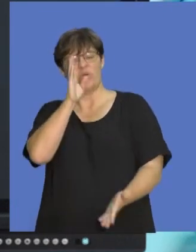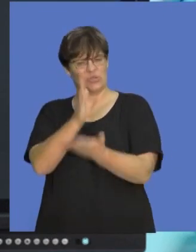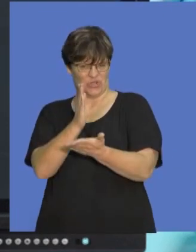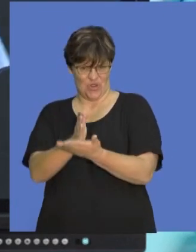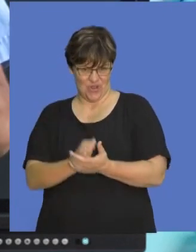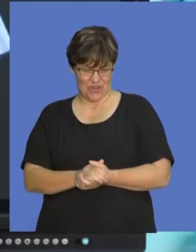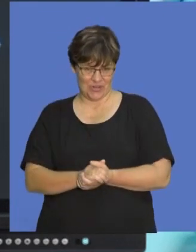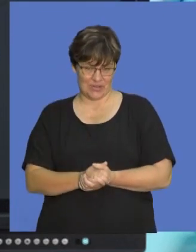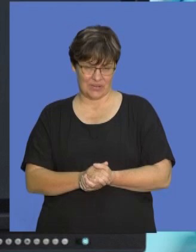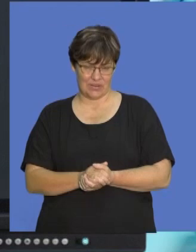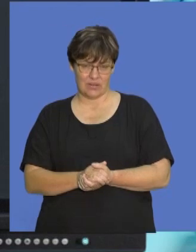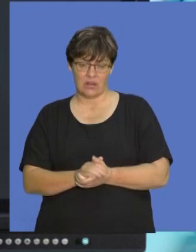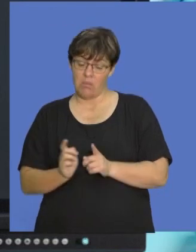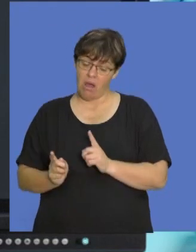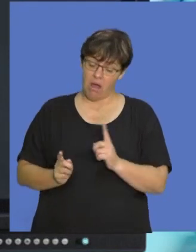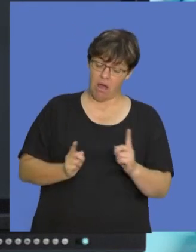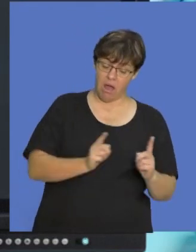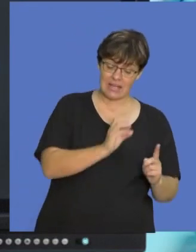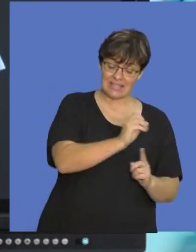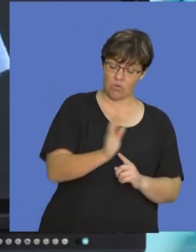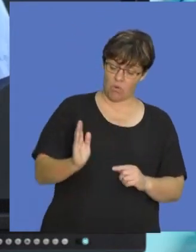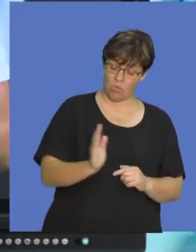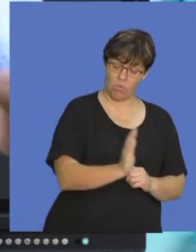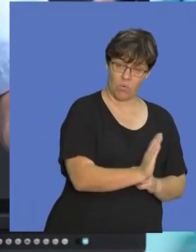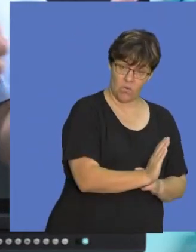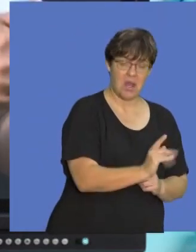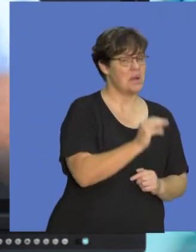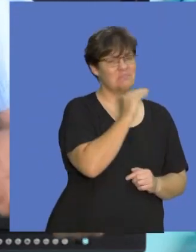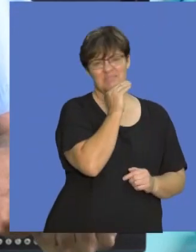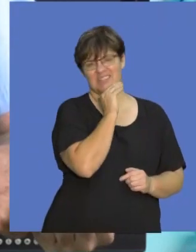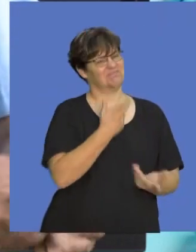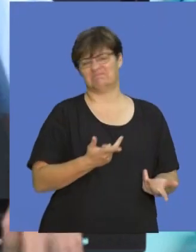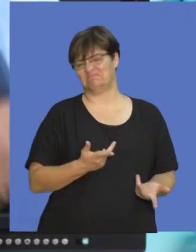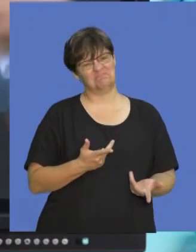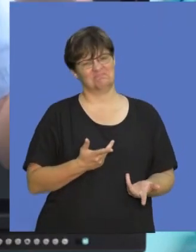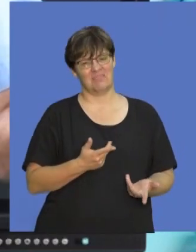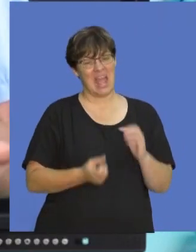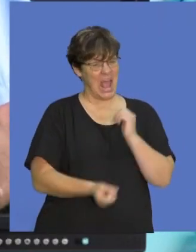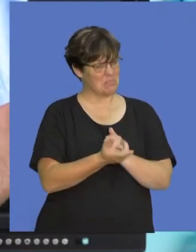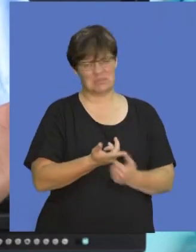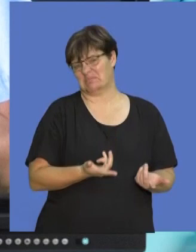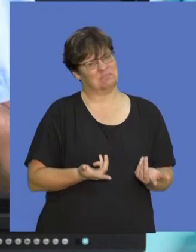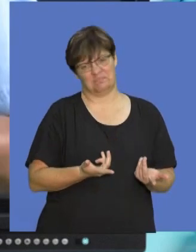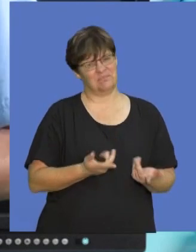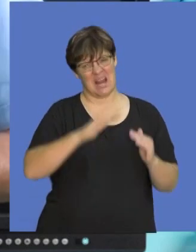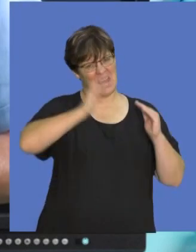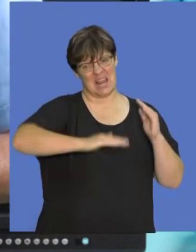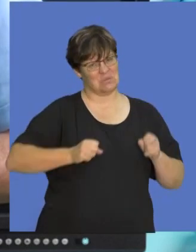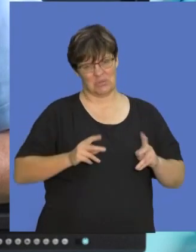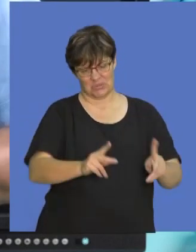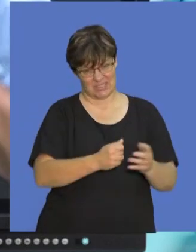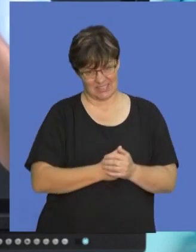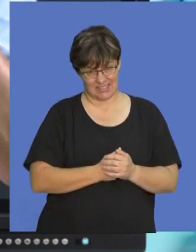more chance, the more certain it's going to happen. The closer it is to 0, the less chance it's going to